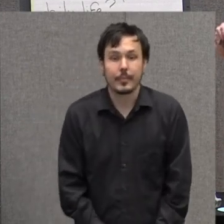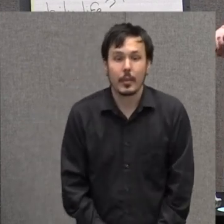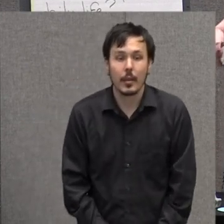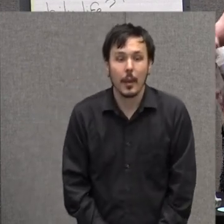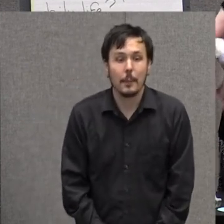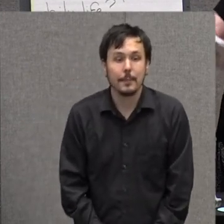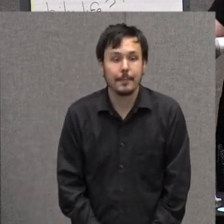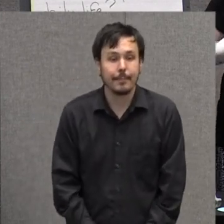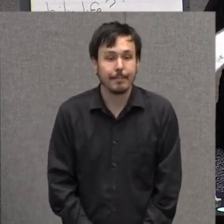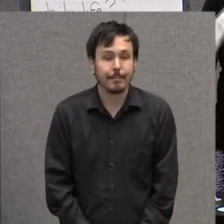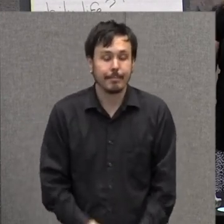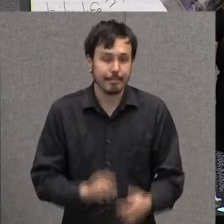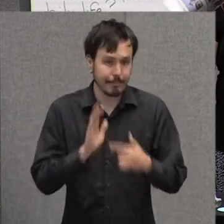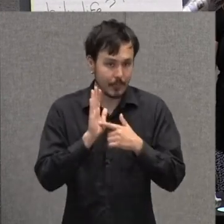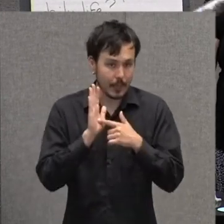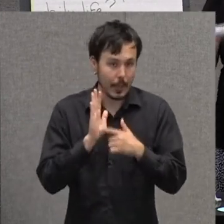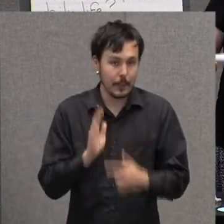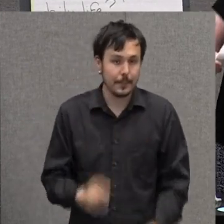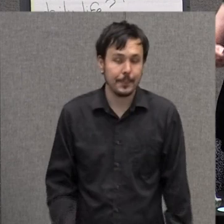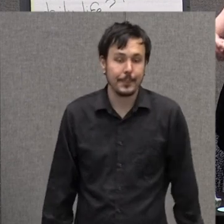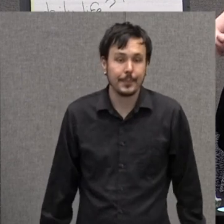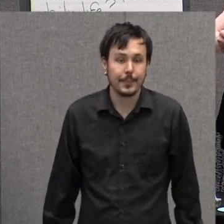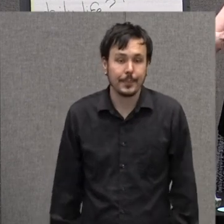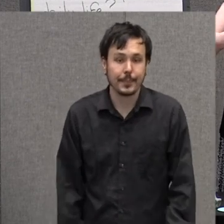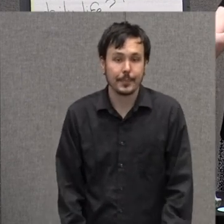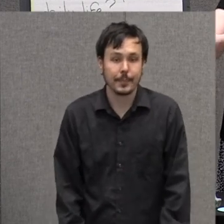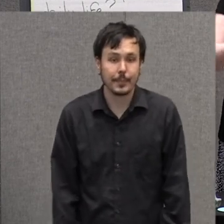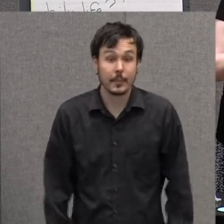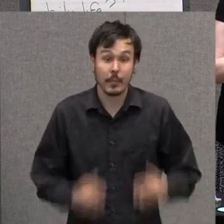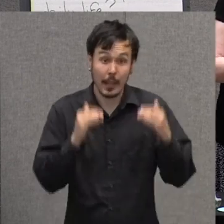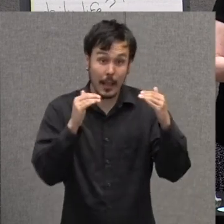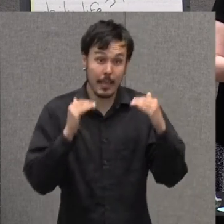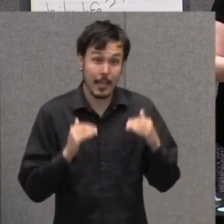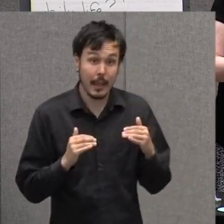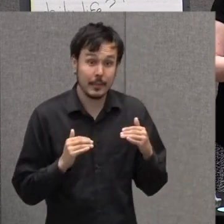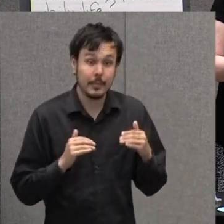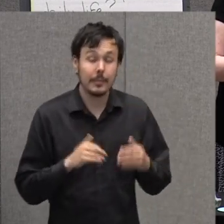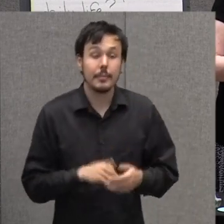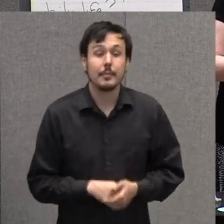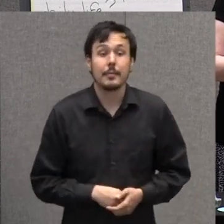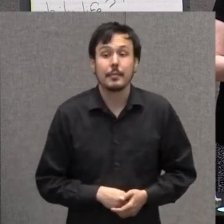tear it like so. Okay. Okay, I have some paper. Then,